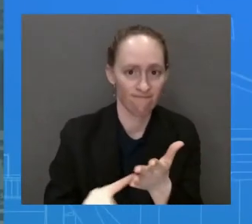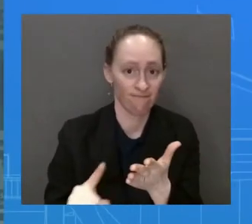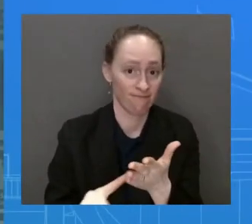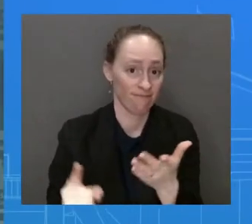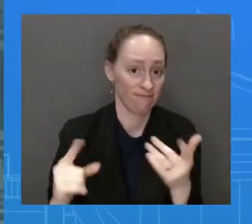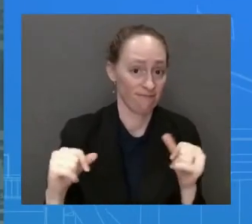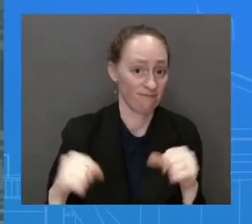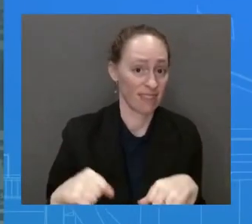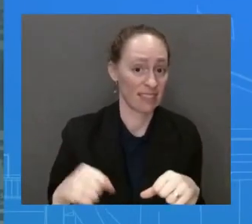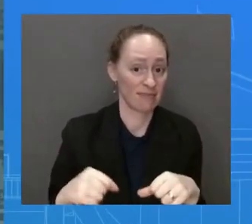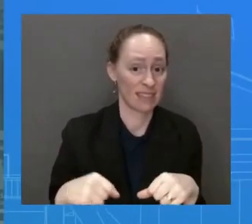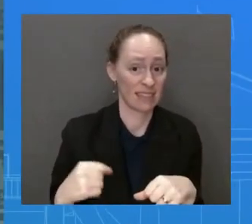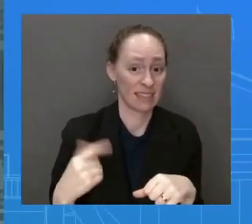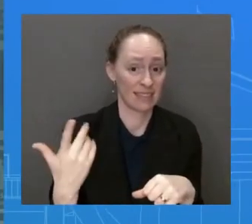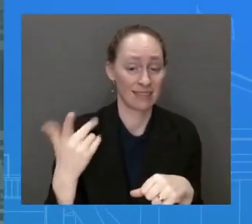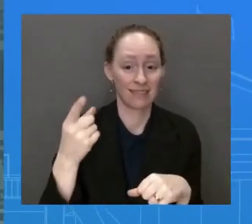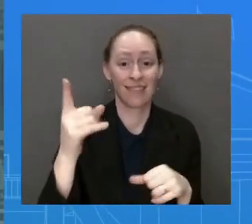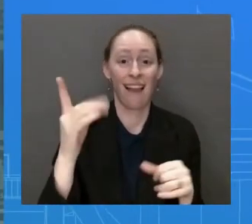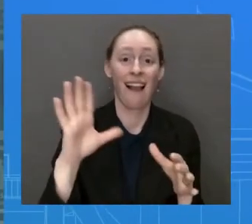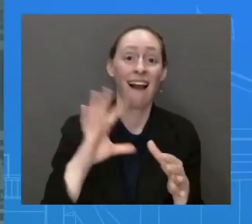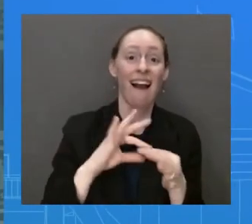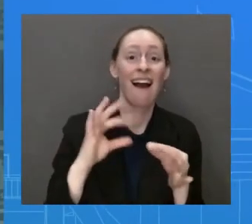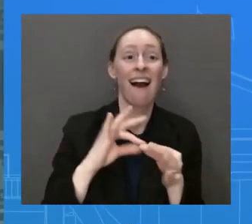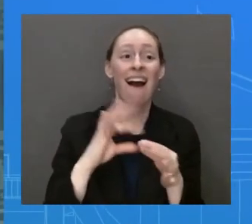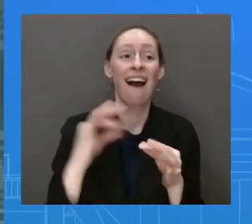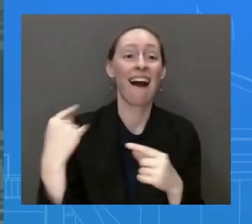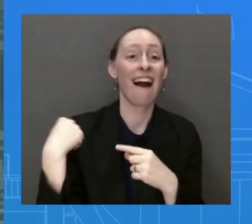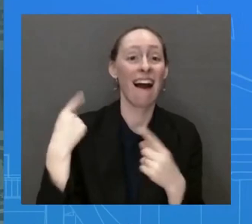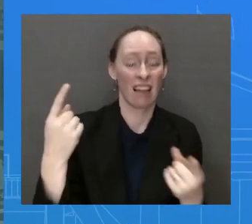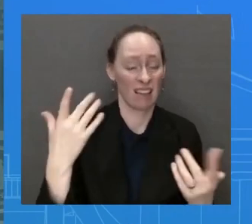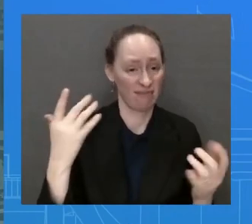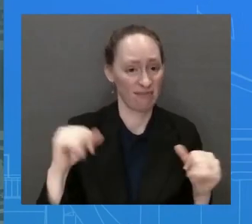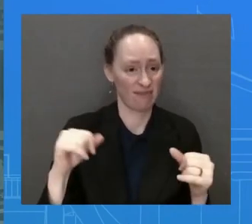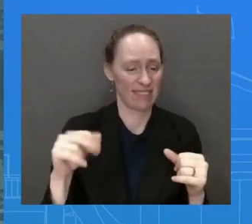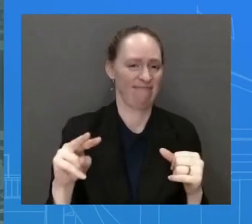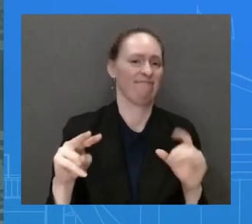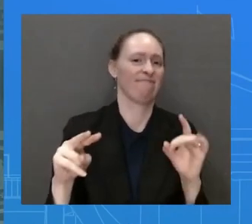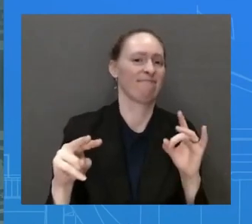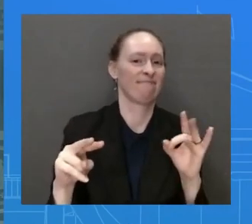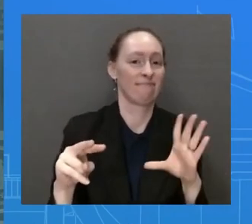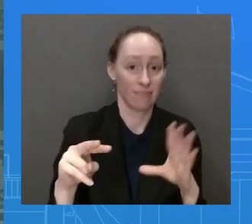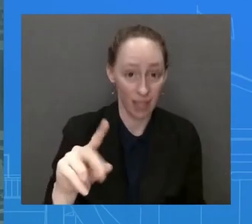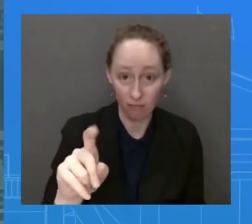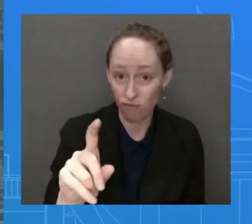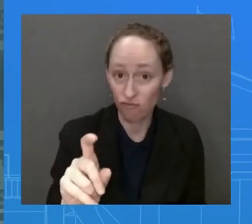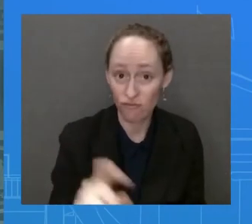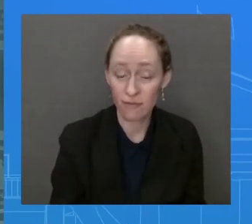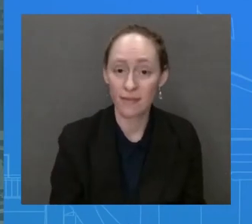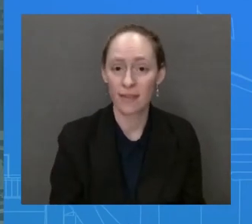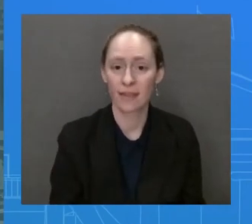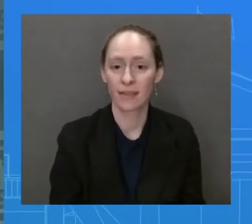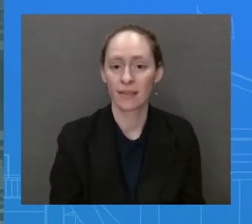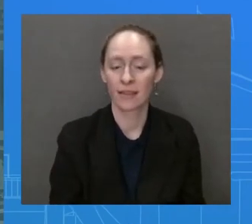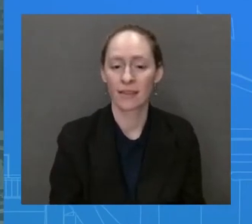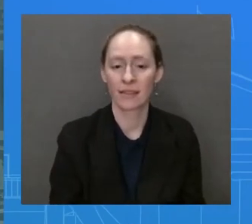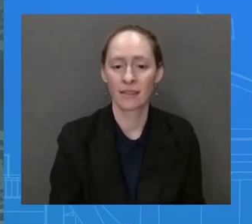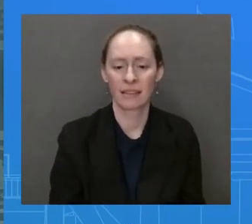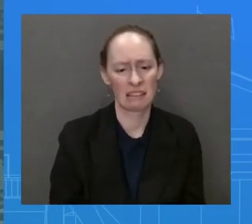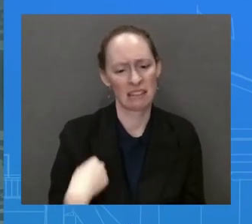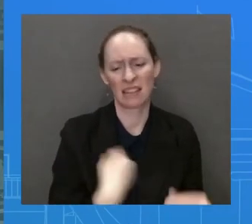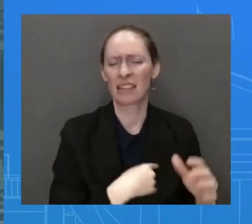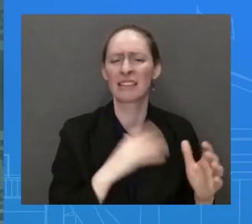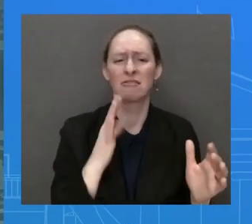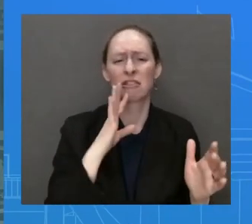is very clear, and it will continue to be just that. And you've seen it. That's why when I started the briefing, I laid